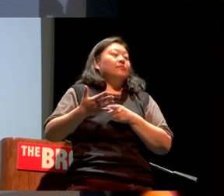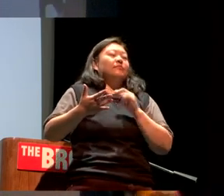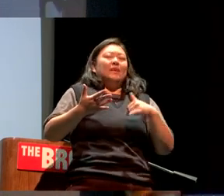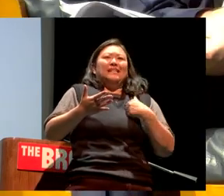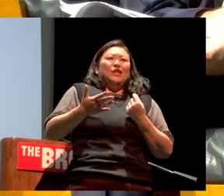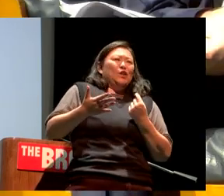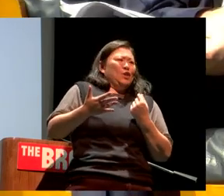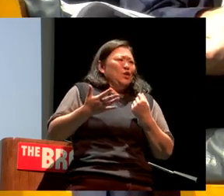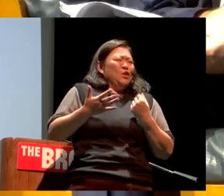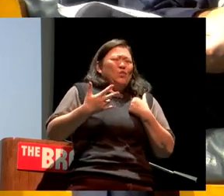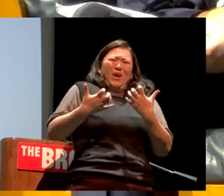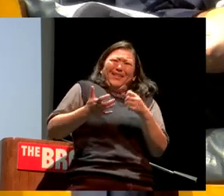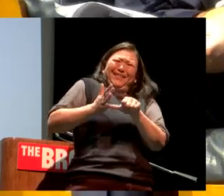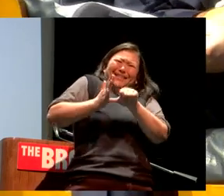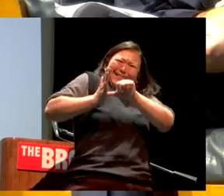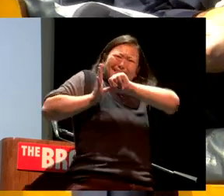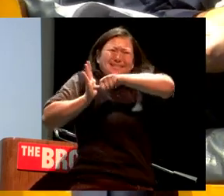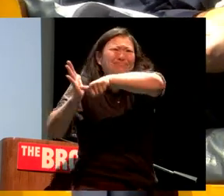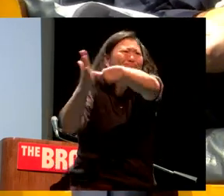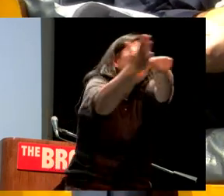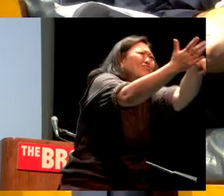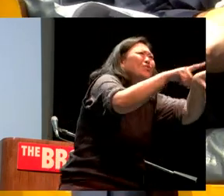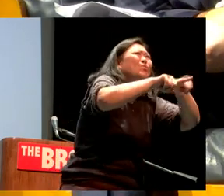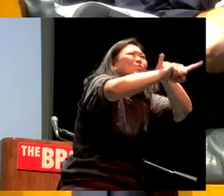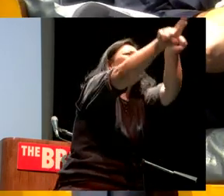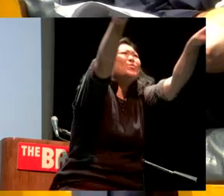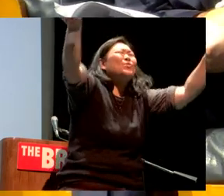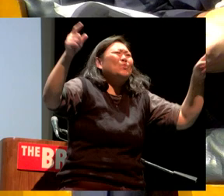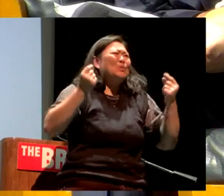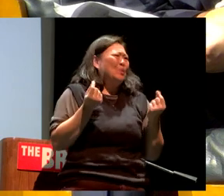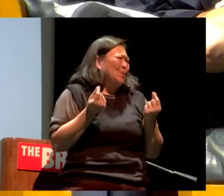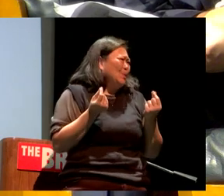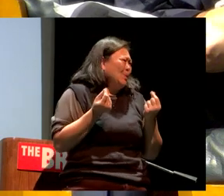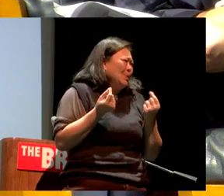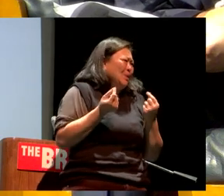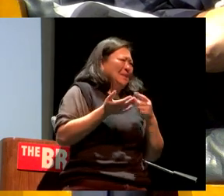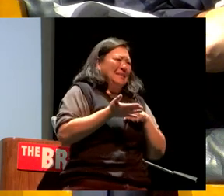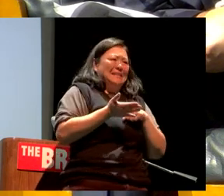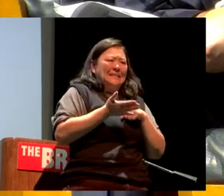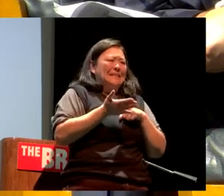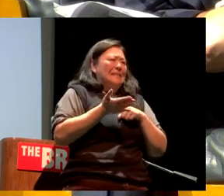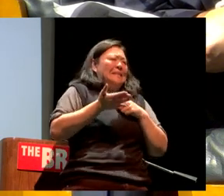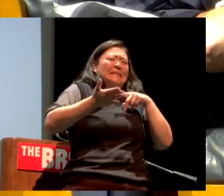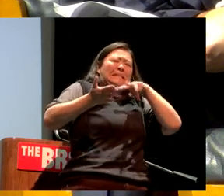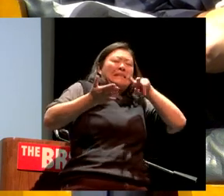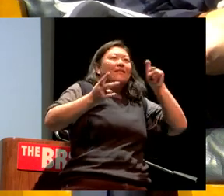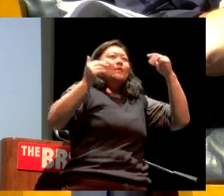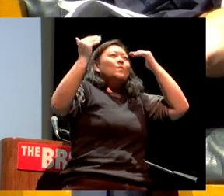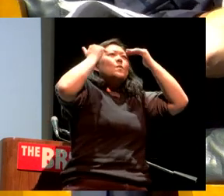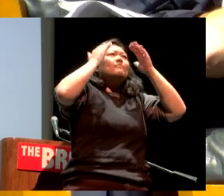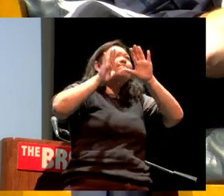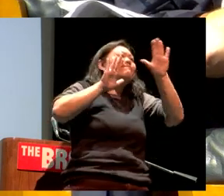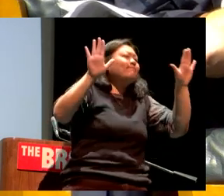creativity. Well, I'm sure you want to see what a Clone X looks like. How about slide number 3?